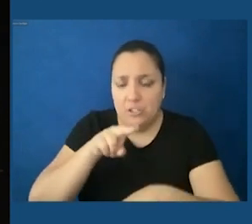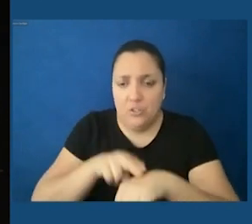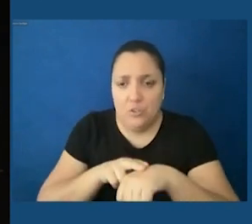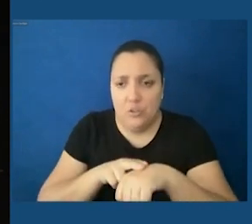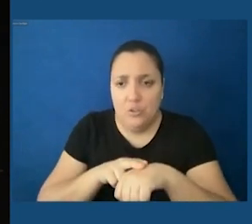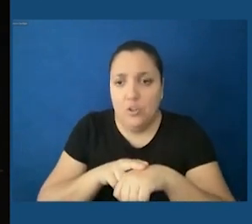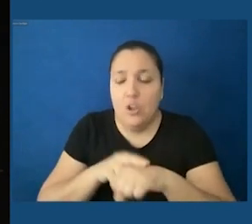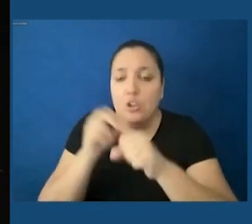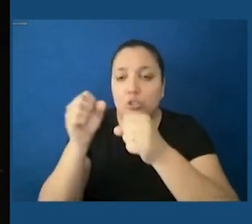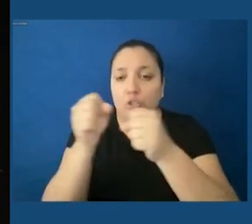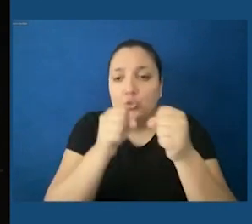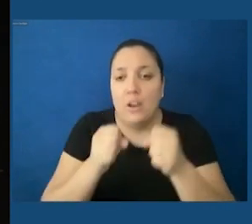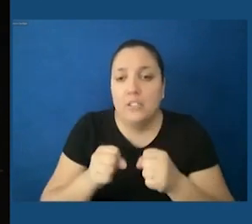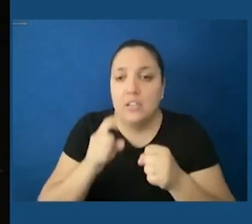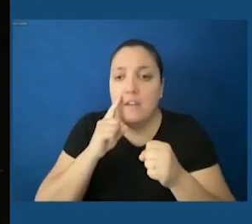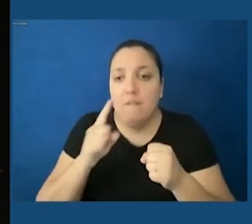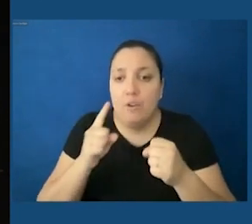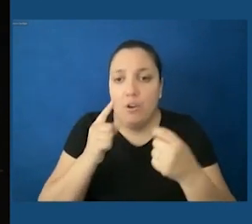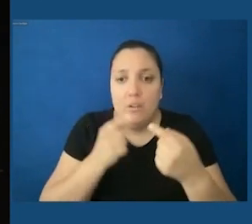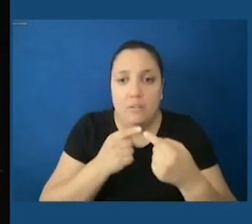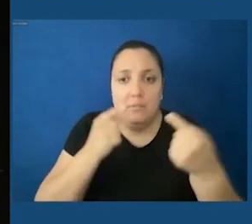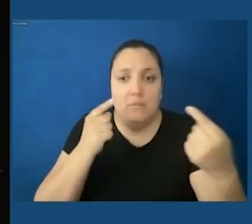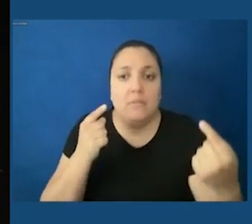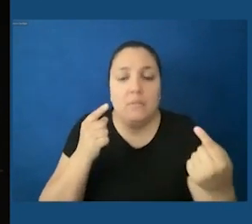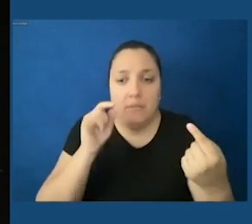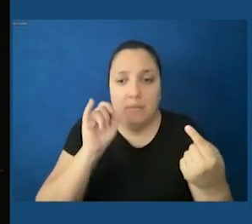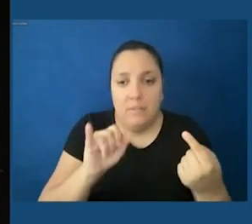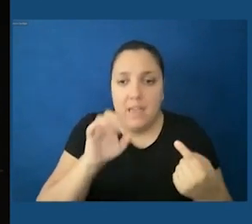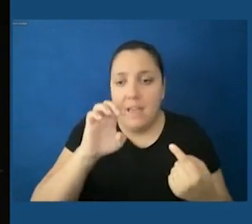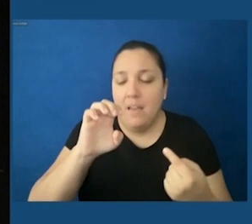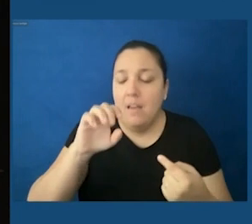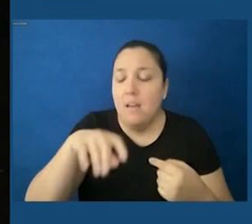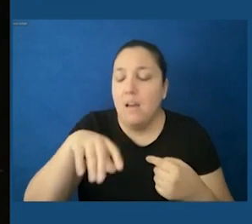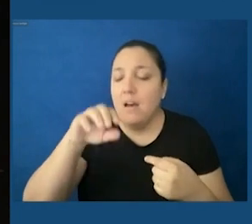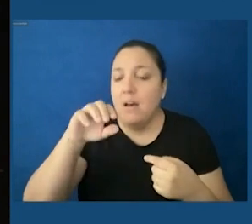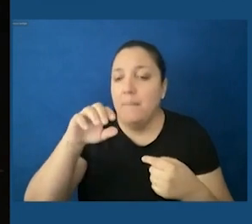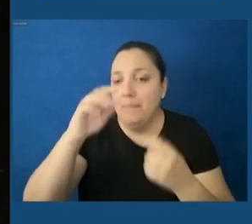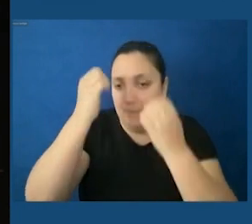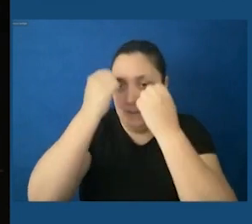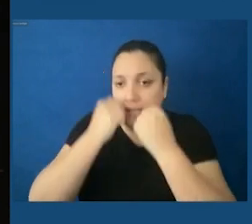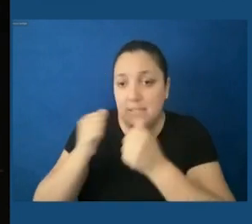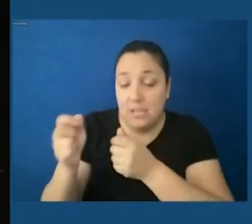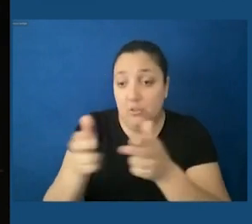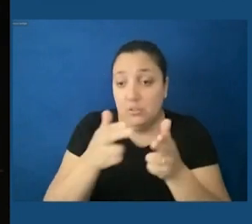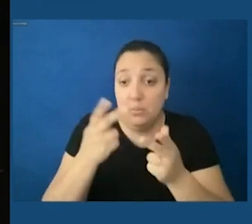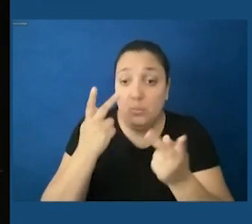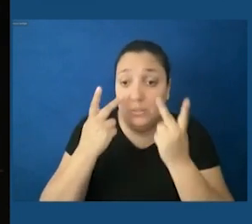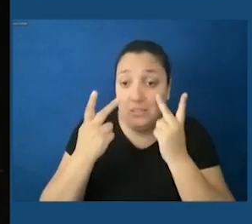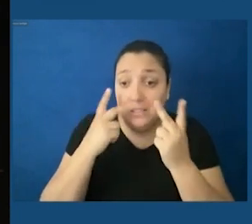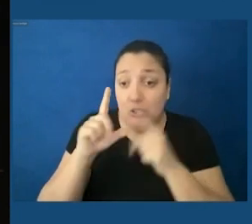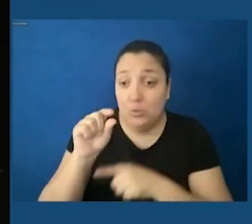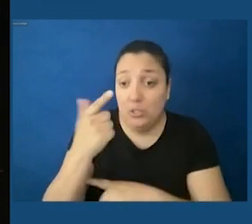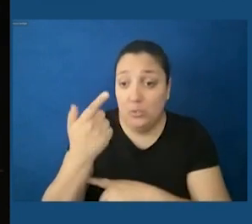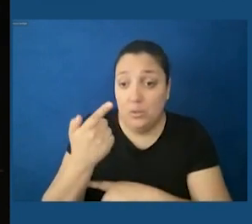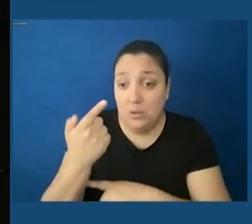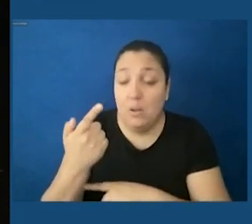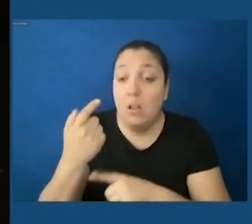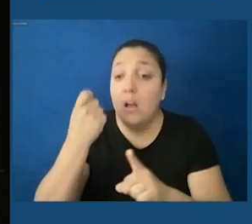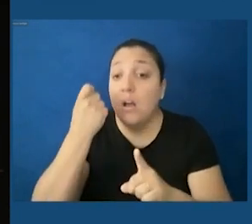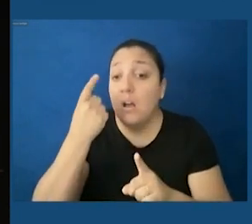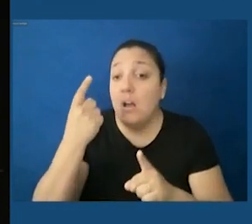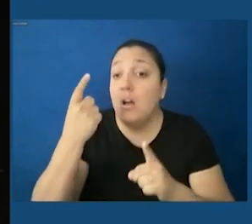Strategy for Countering Domestic Terrorism, which was put out in 2021. Specifically, number one, understanding and